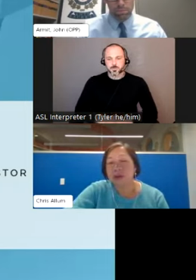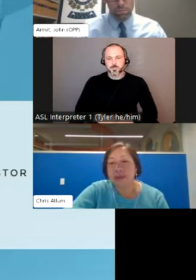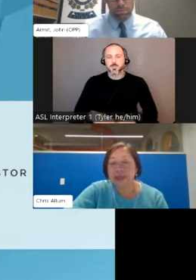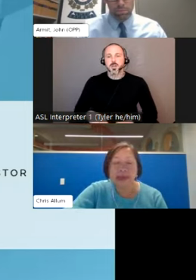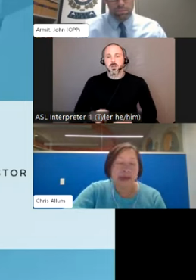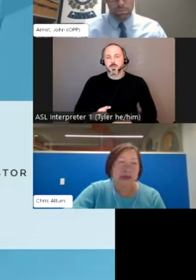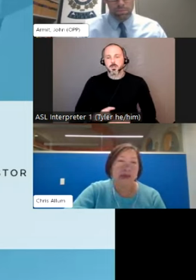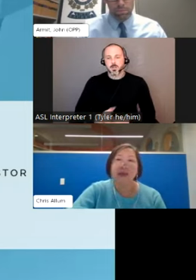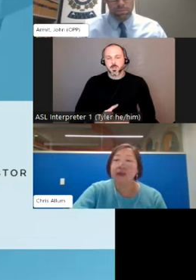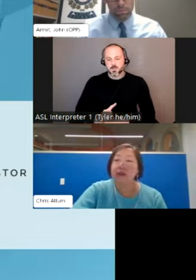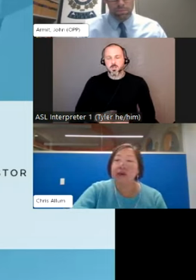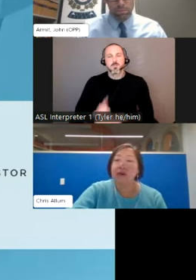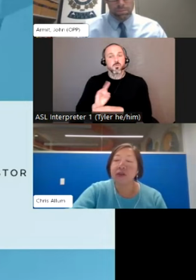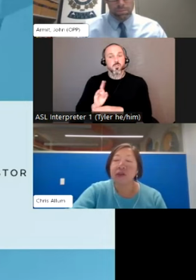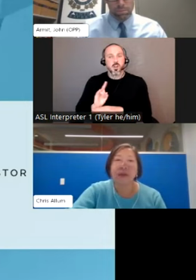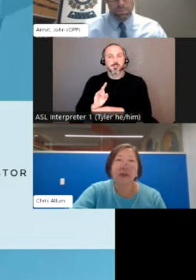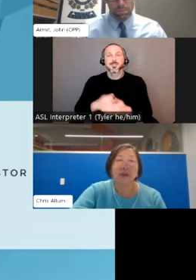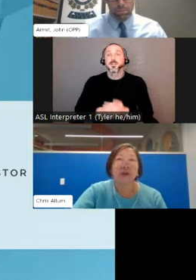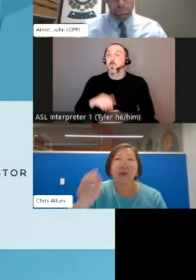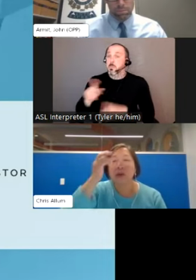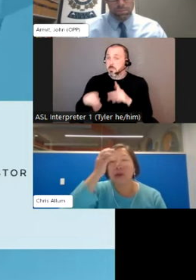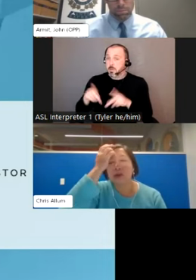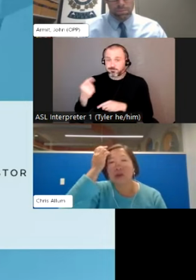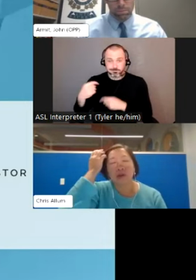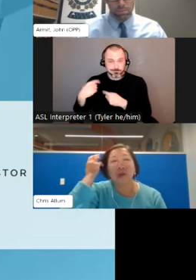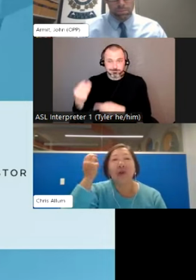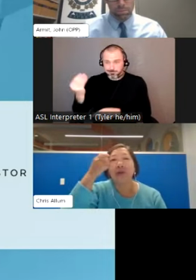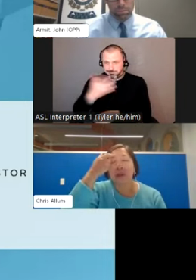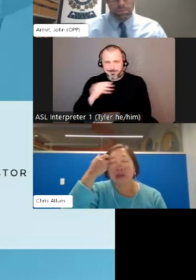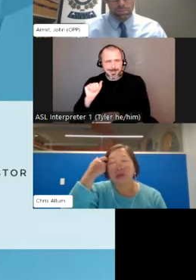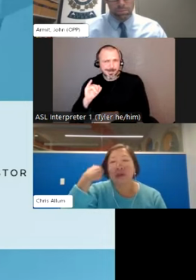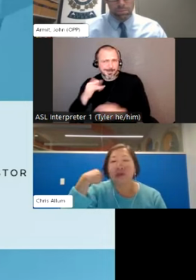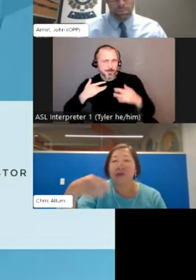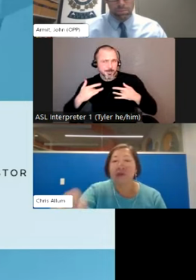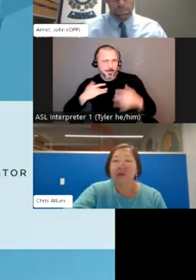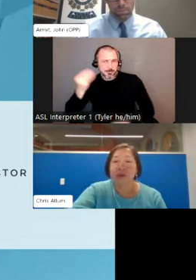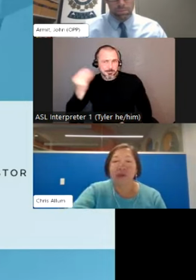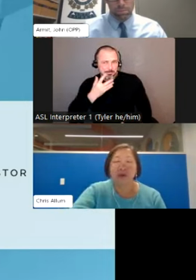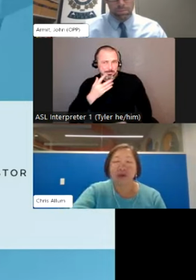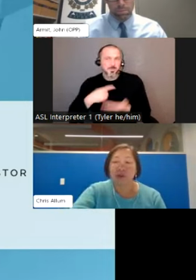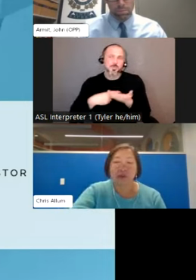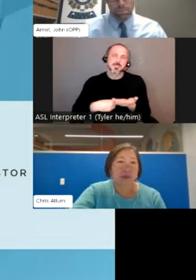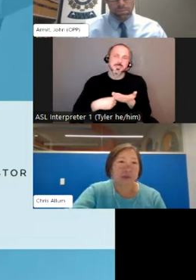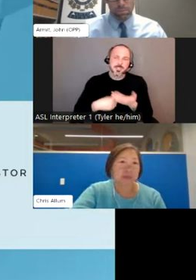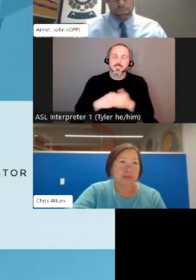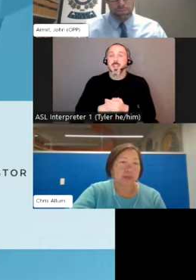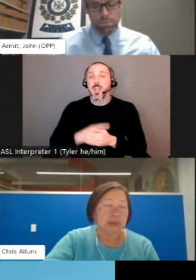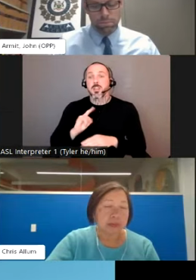that briefly, and then talk to you a little bit about what you can do to protect yourself from these